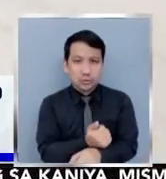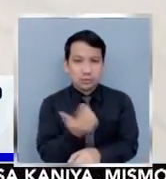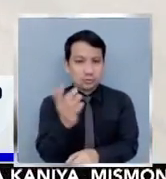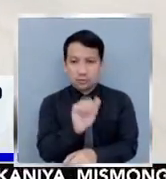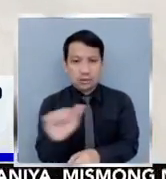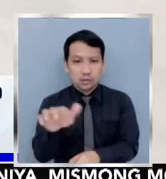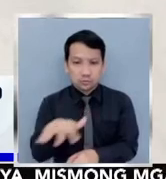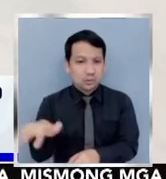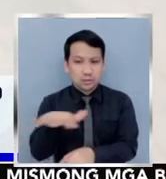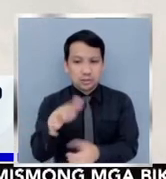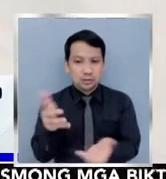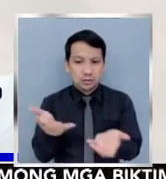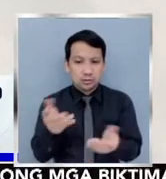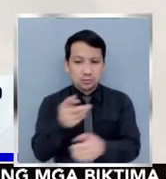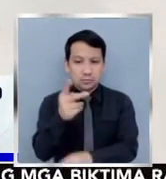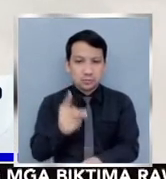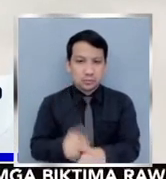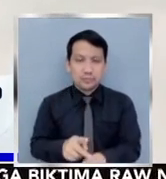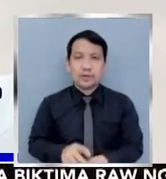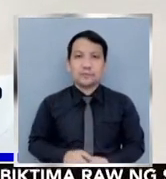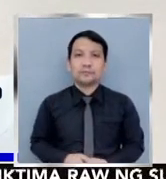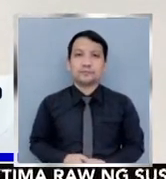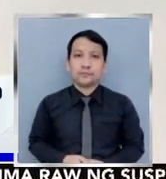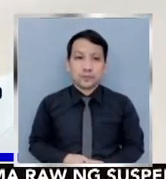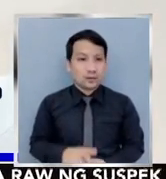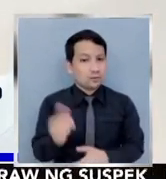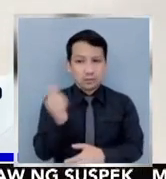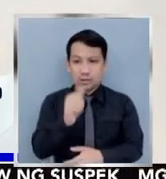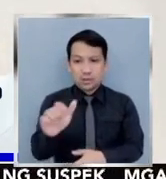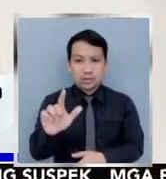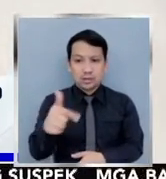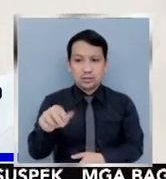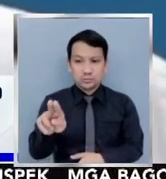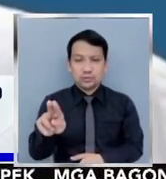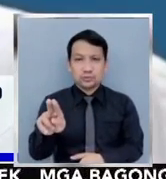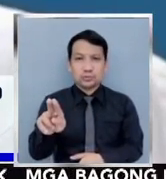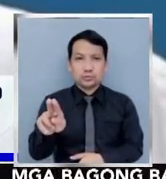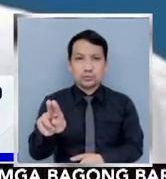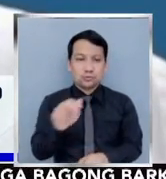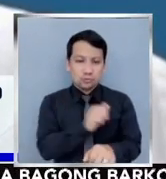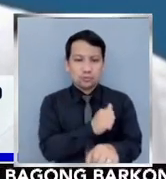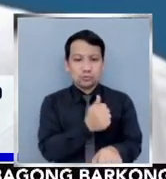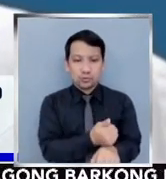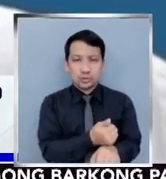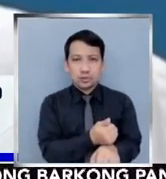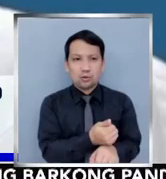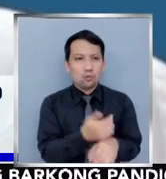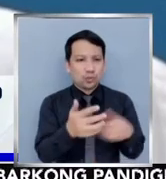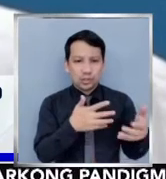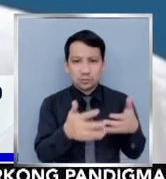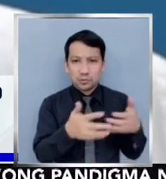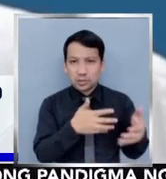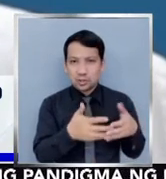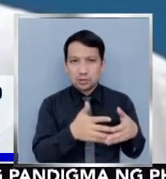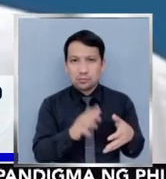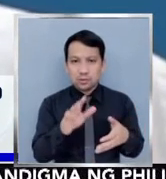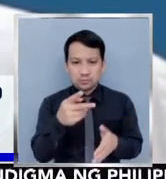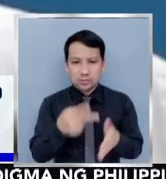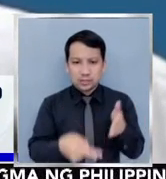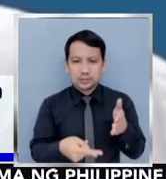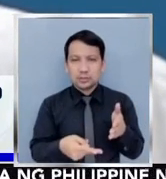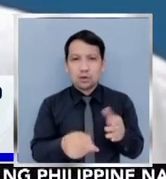Philippines by any local government unit or authority for whatever guise or